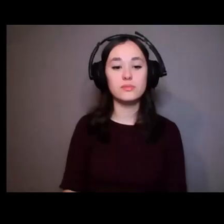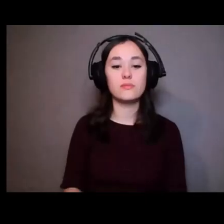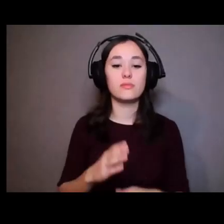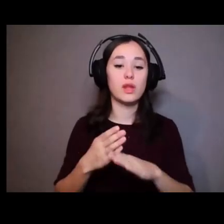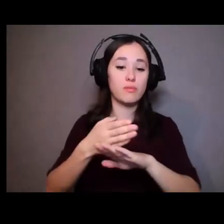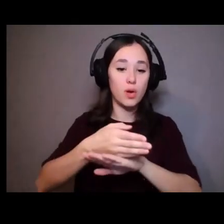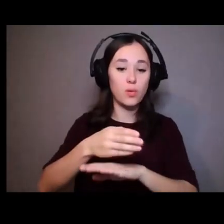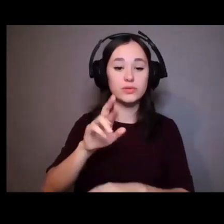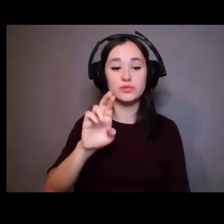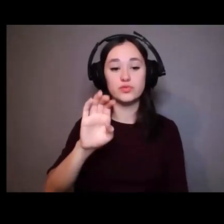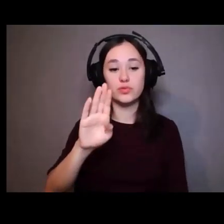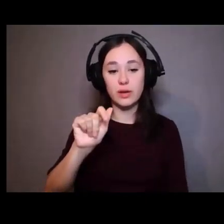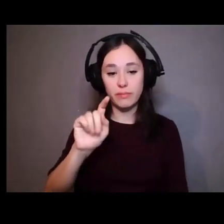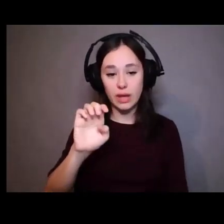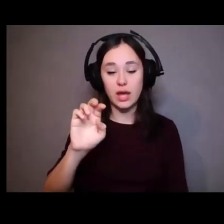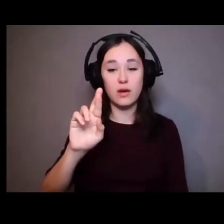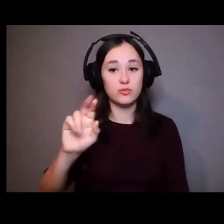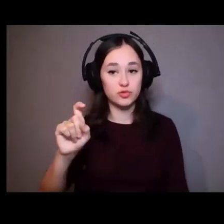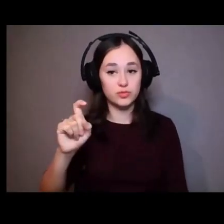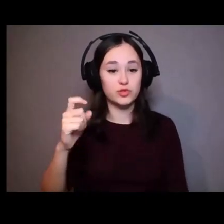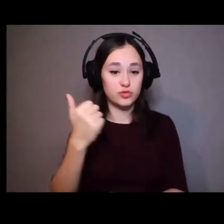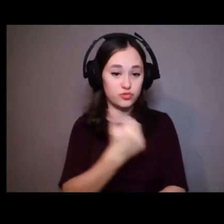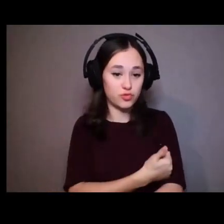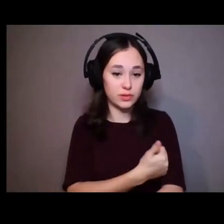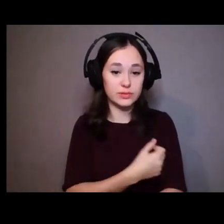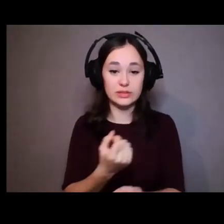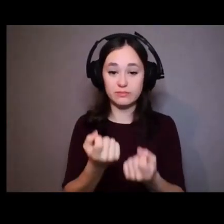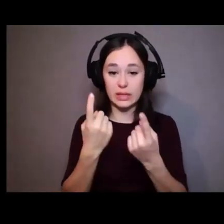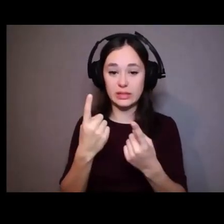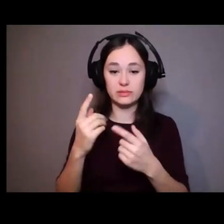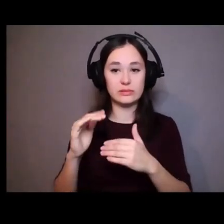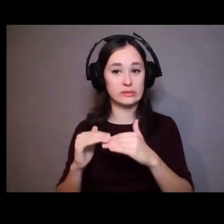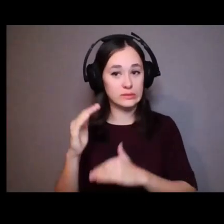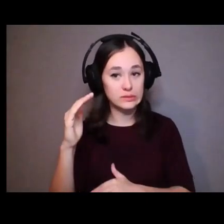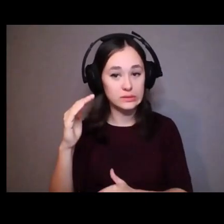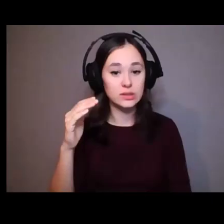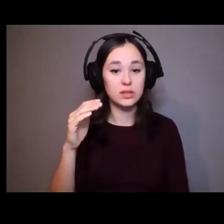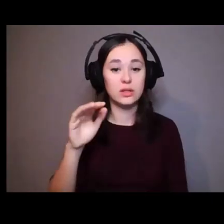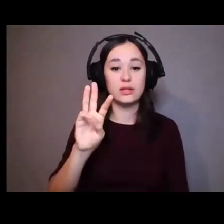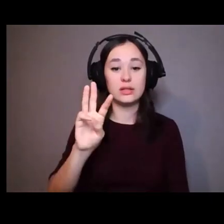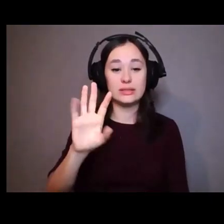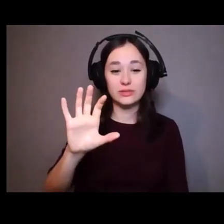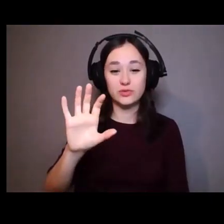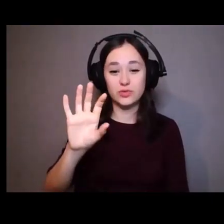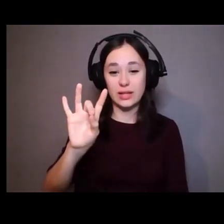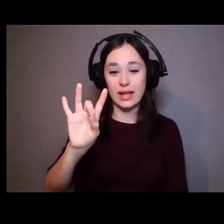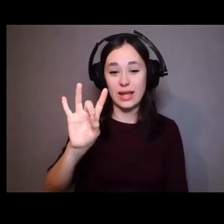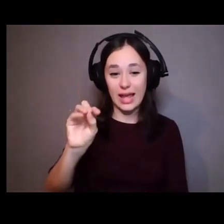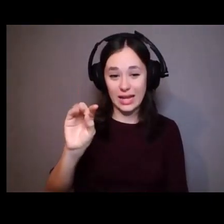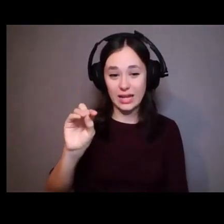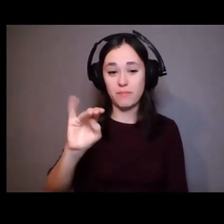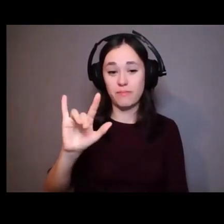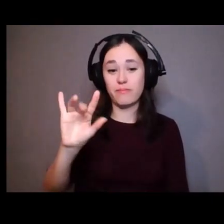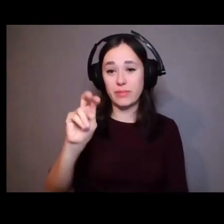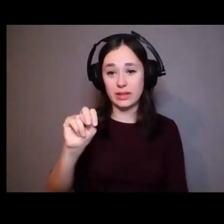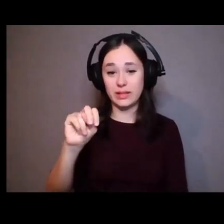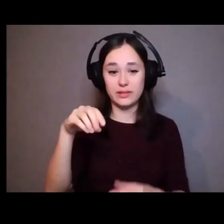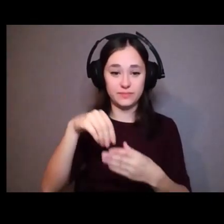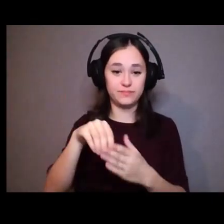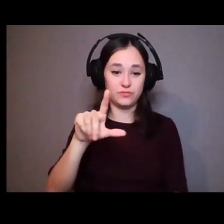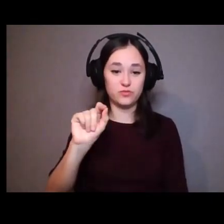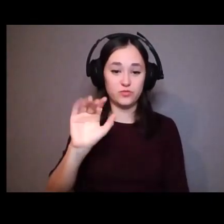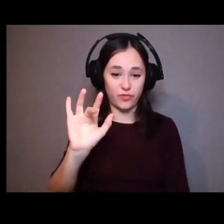exceeded $680 million in state fiscal year 2025, amounting to 5% of total benefit